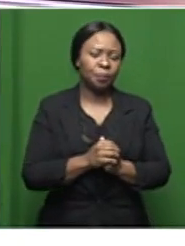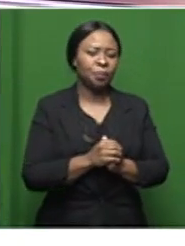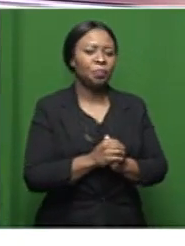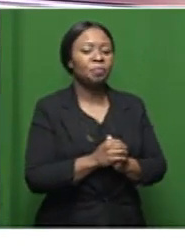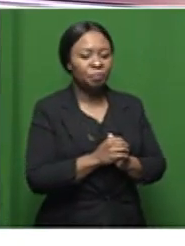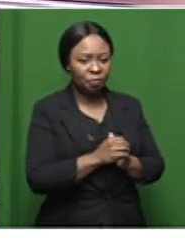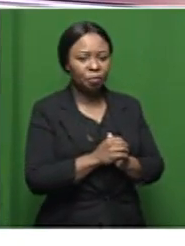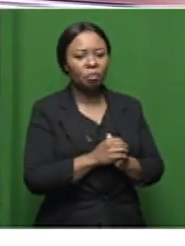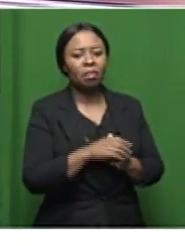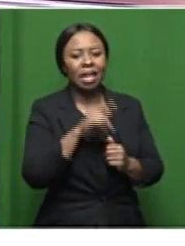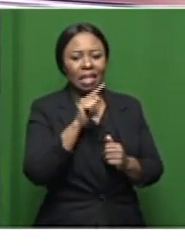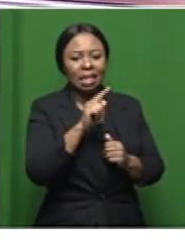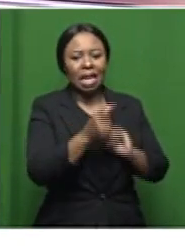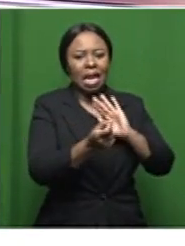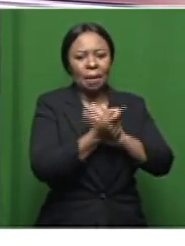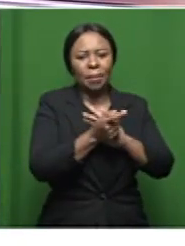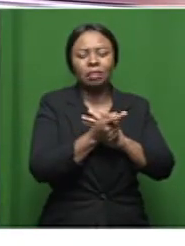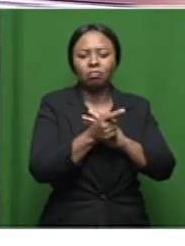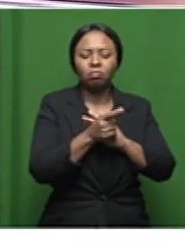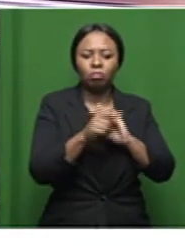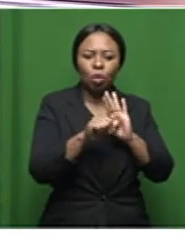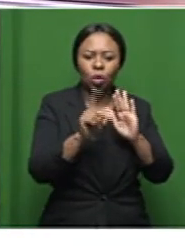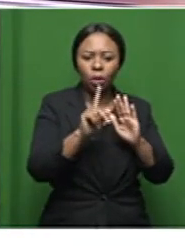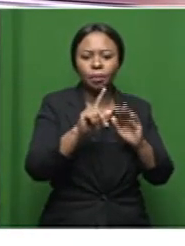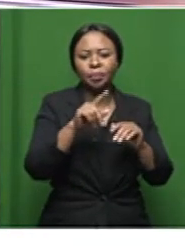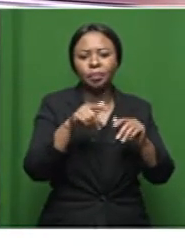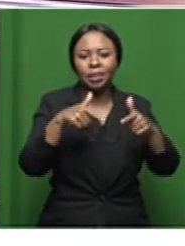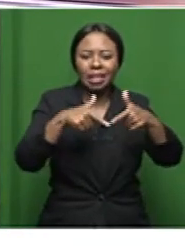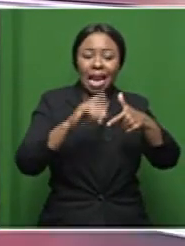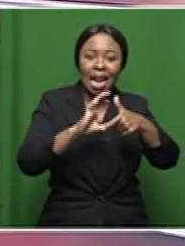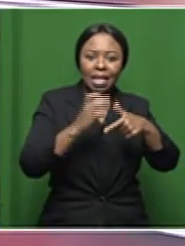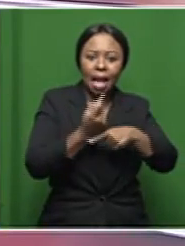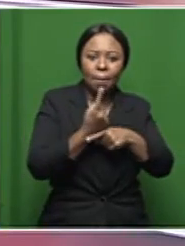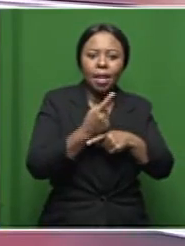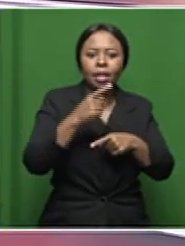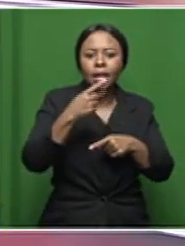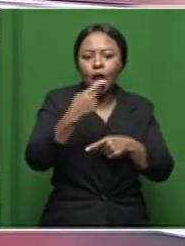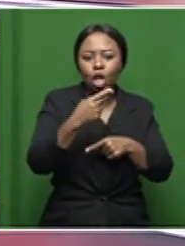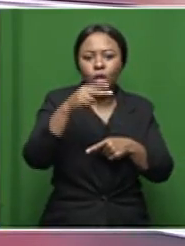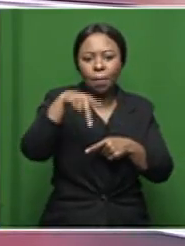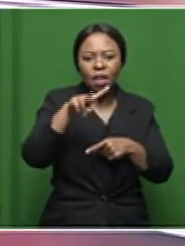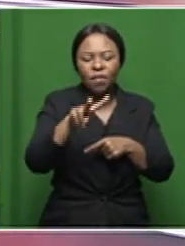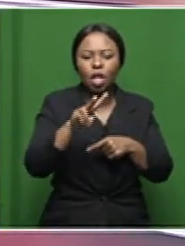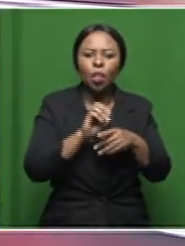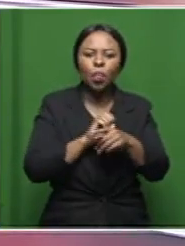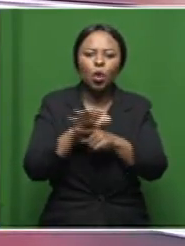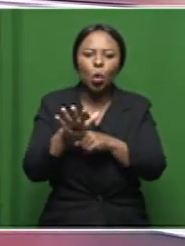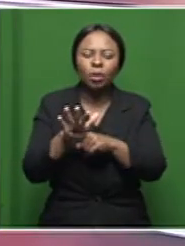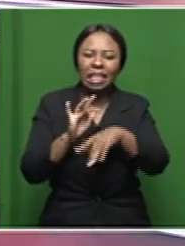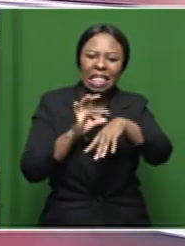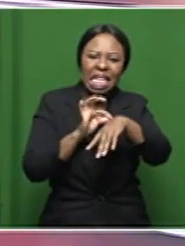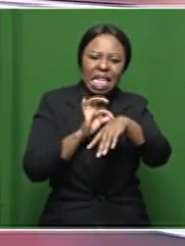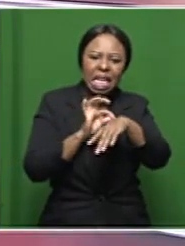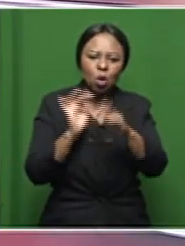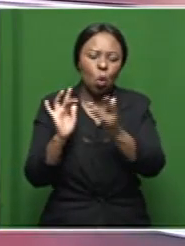The primary underlying cause of cervical cancer is the HPV, which is transmitted through the skin-to-skin contact and, of course, is a very